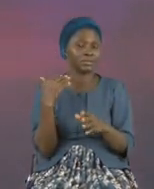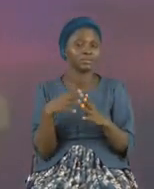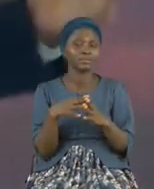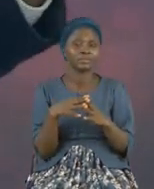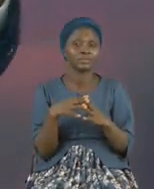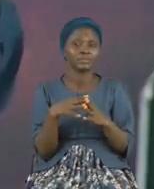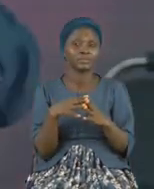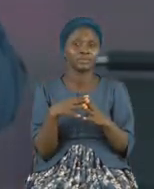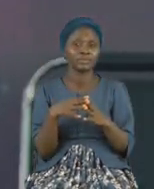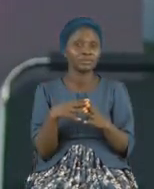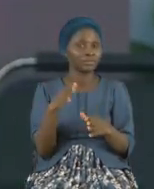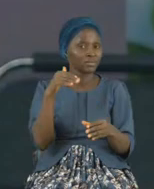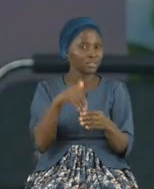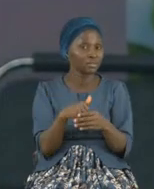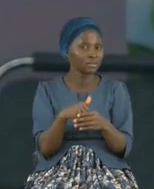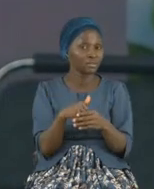in